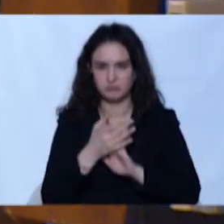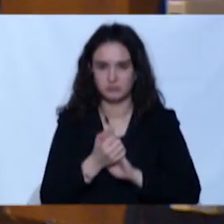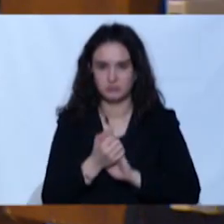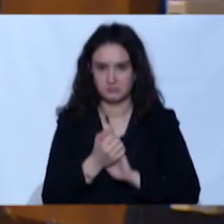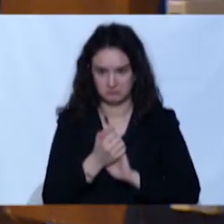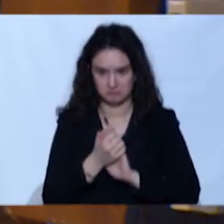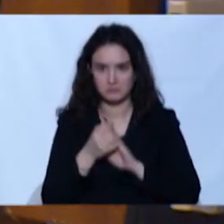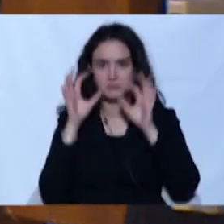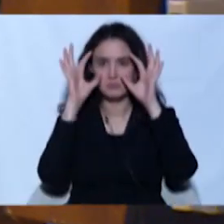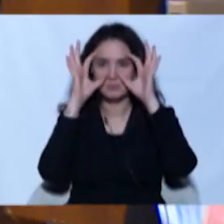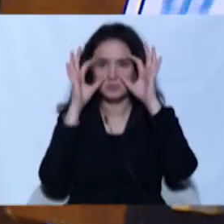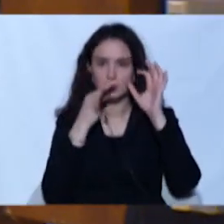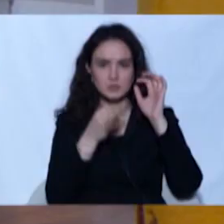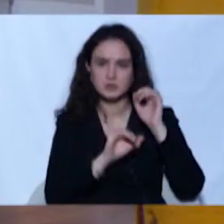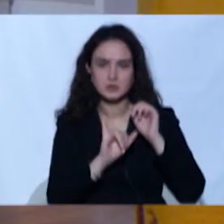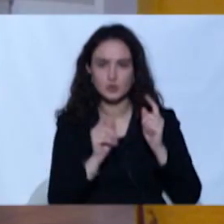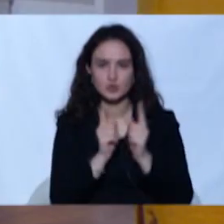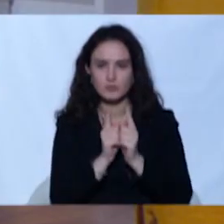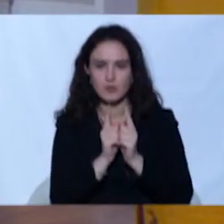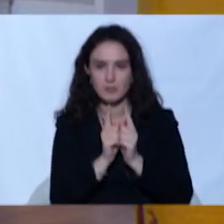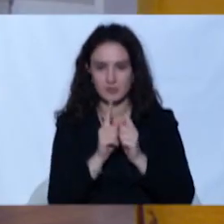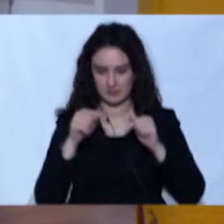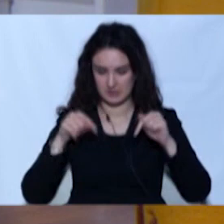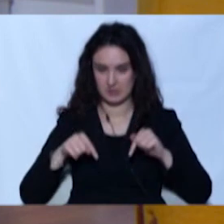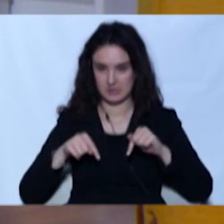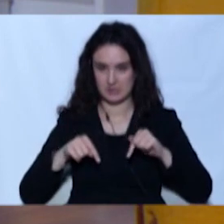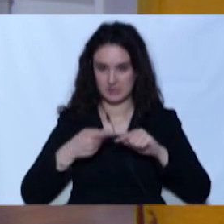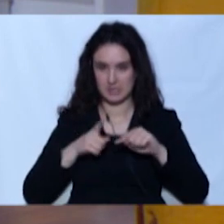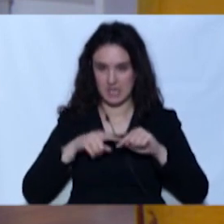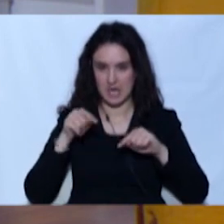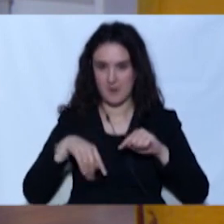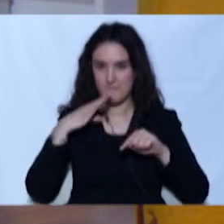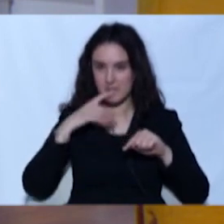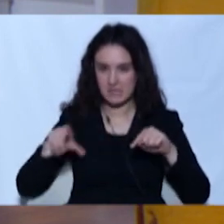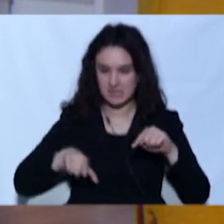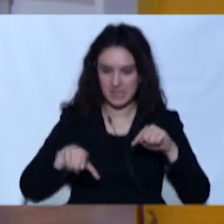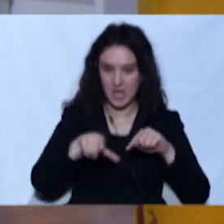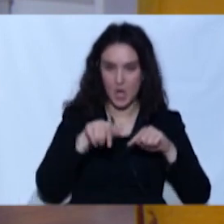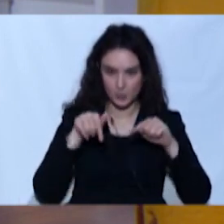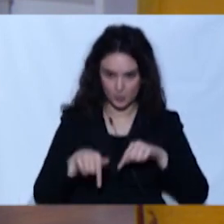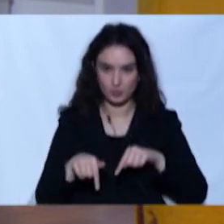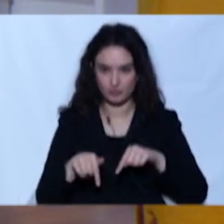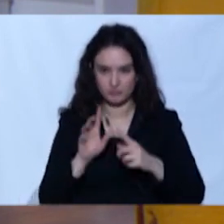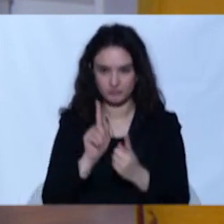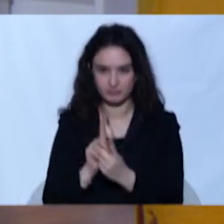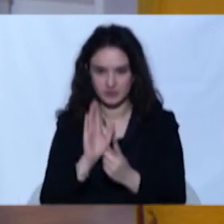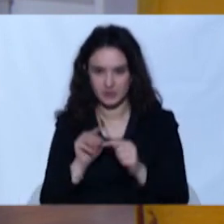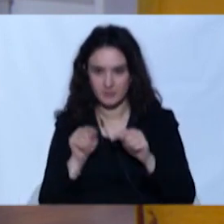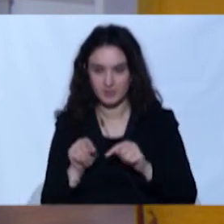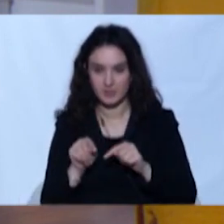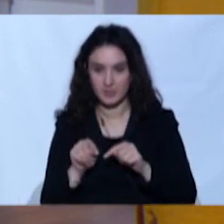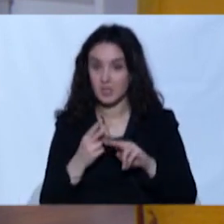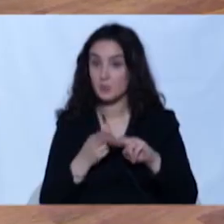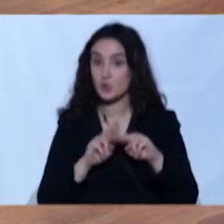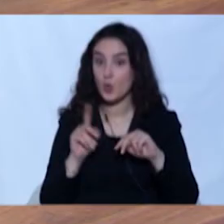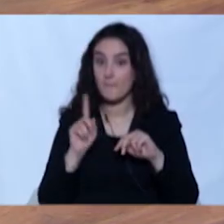you meet him?" "Here, by this stream. But you must go now. The gruffalo likes